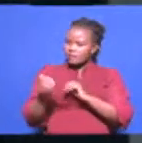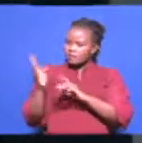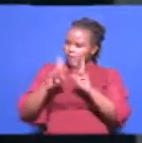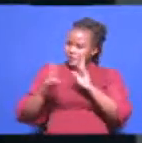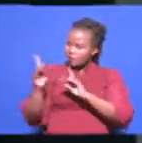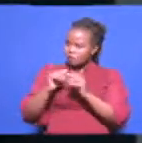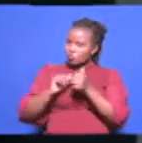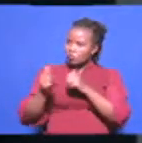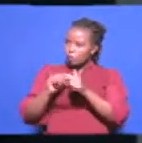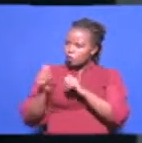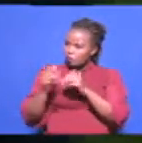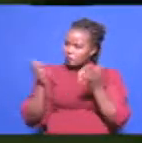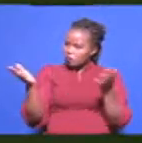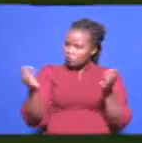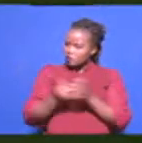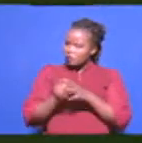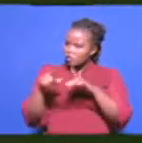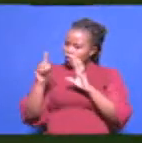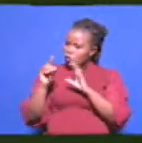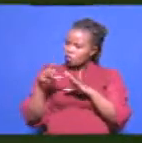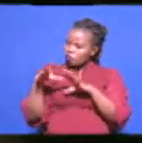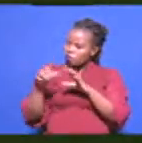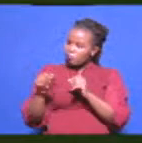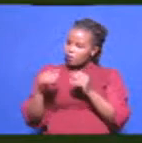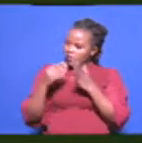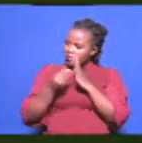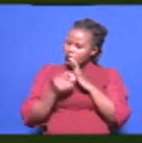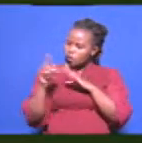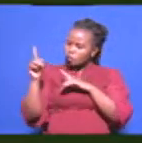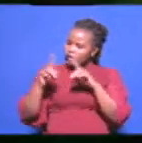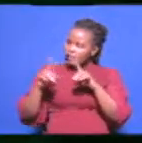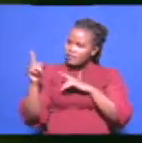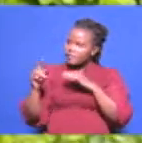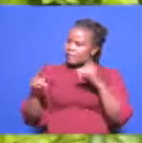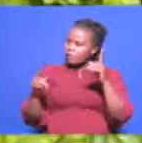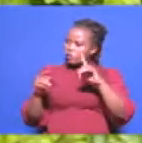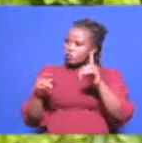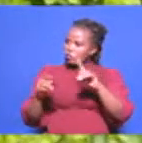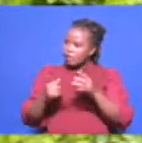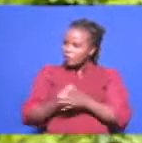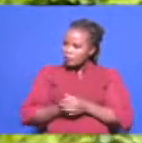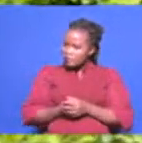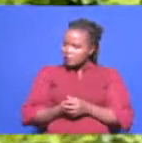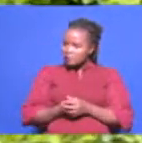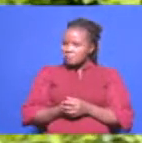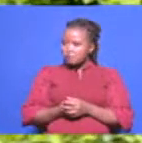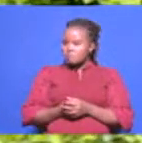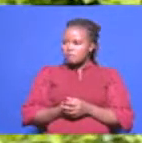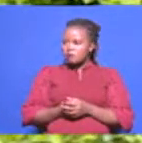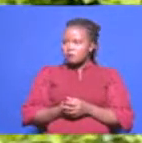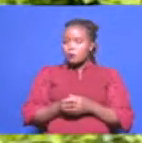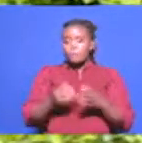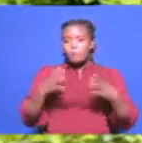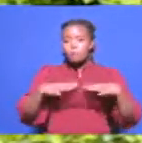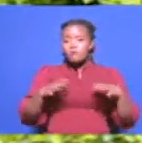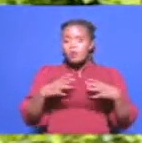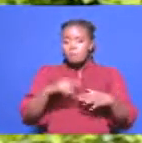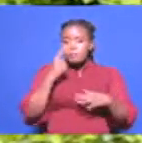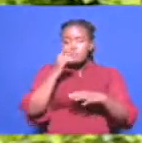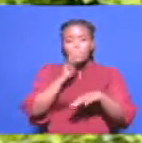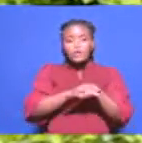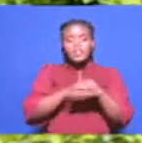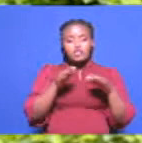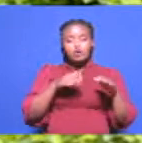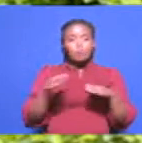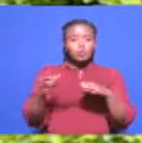Yes. Alibook ticket ya kwenda Nairobi juzi. Most likely, you go kwa indoors wake pale Mathare. For people who did not get a chance to